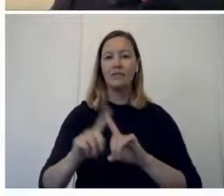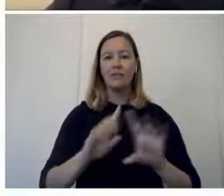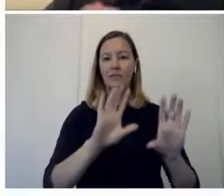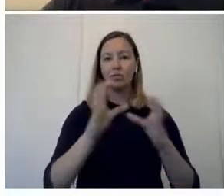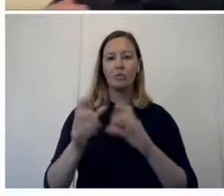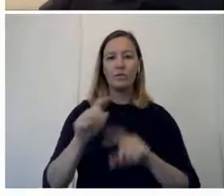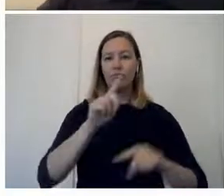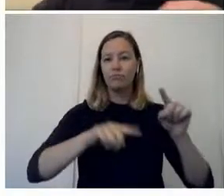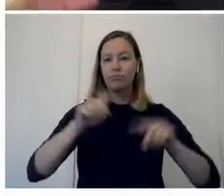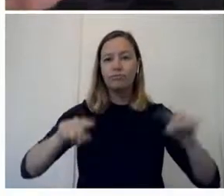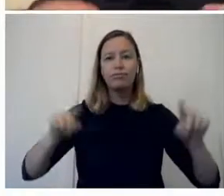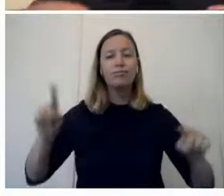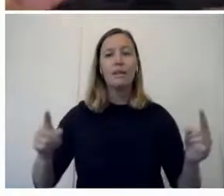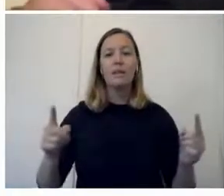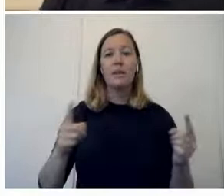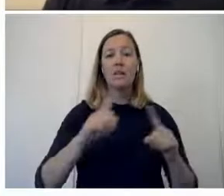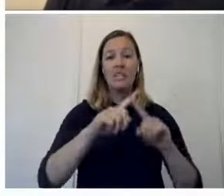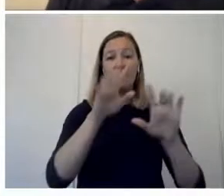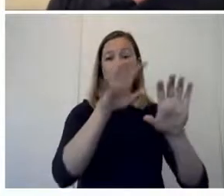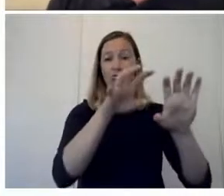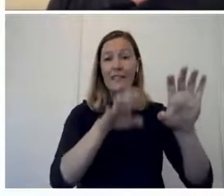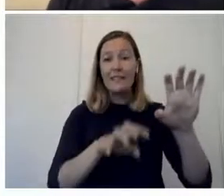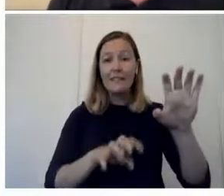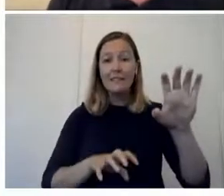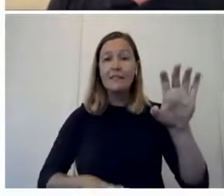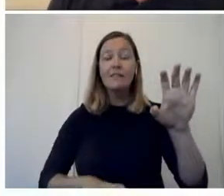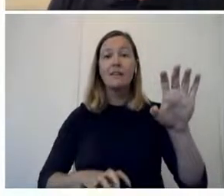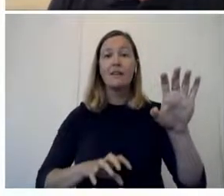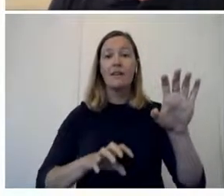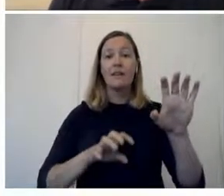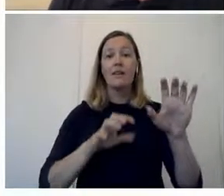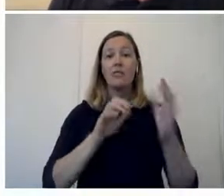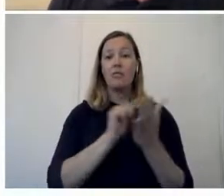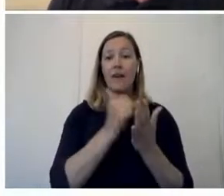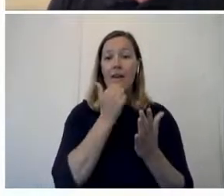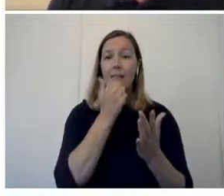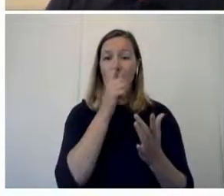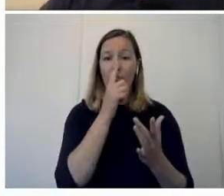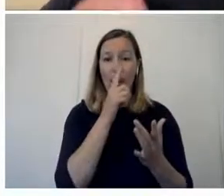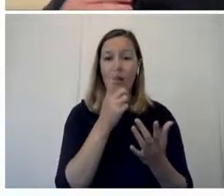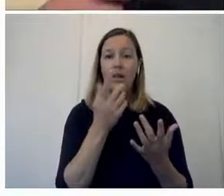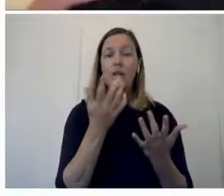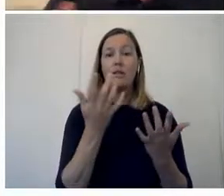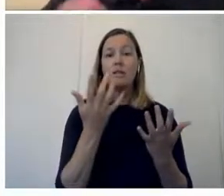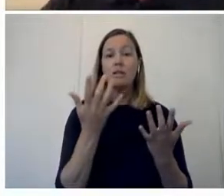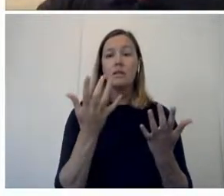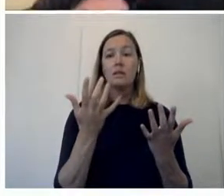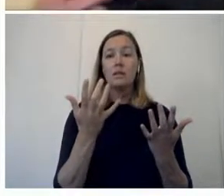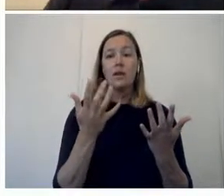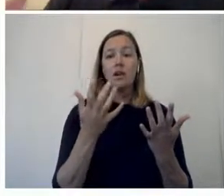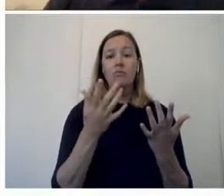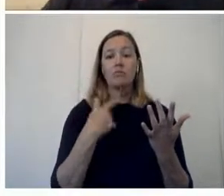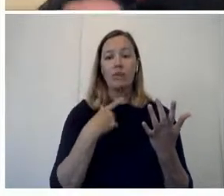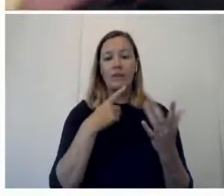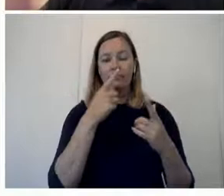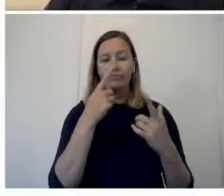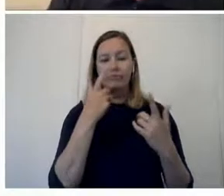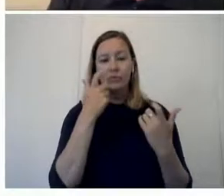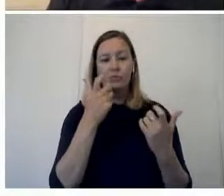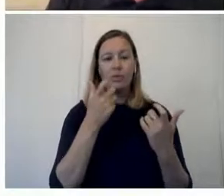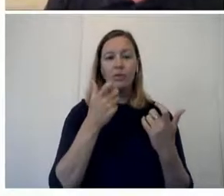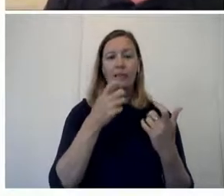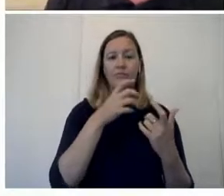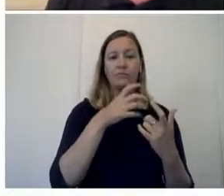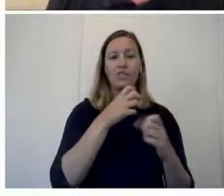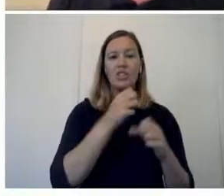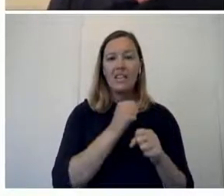it's region by region, the correct number of people. It's done by gender, by age,